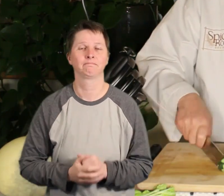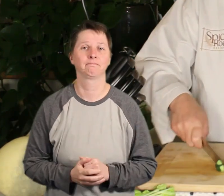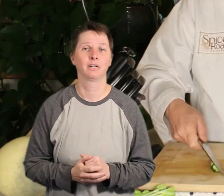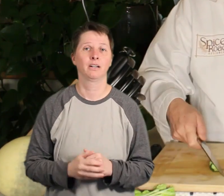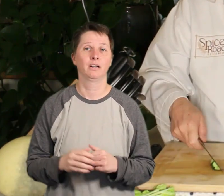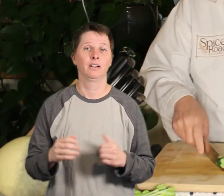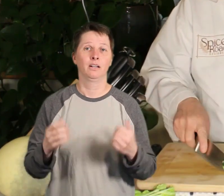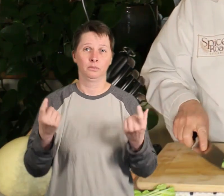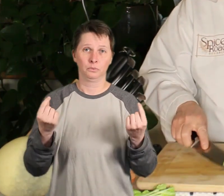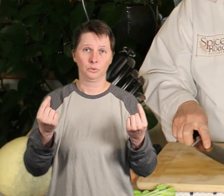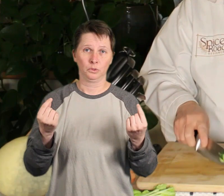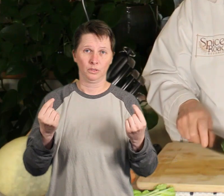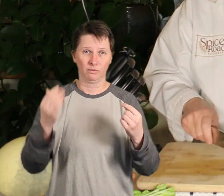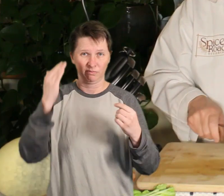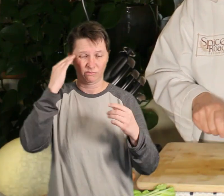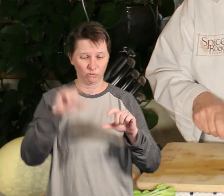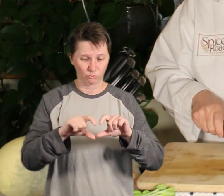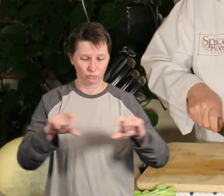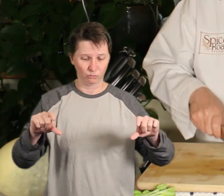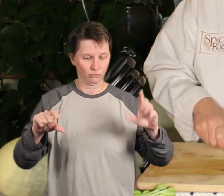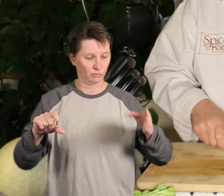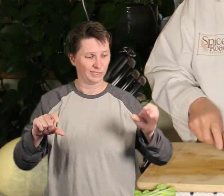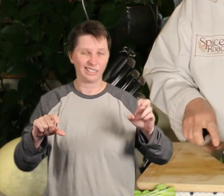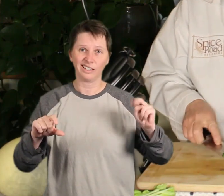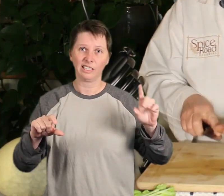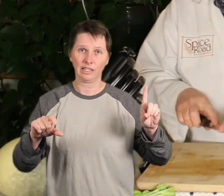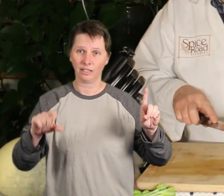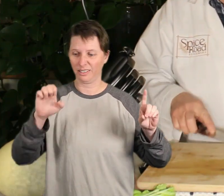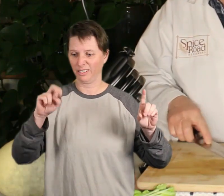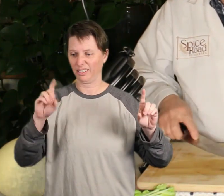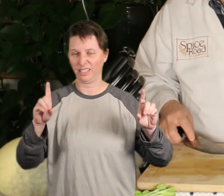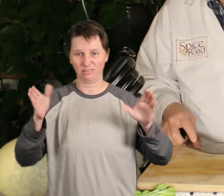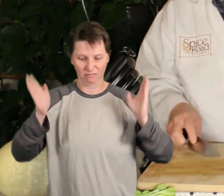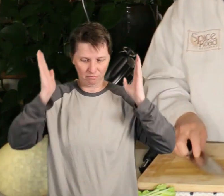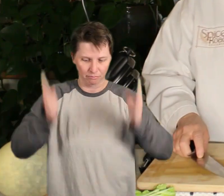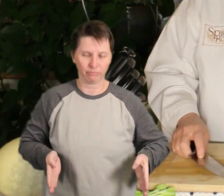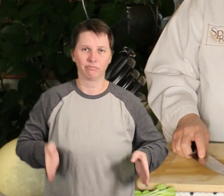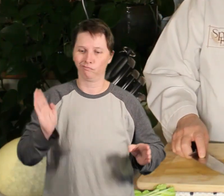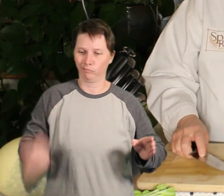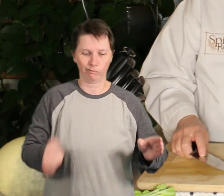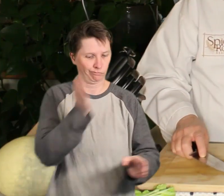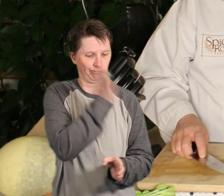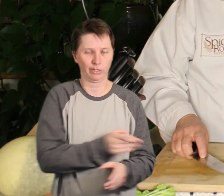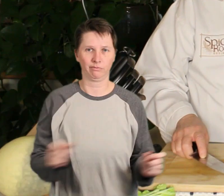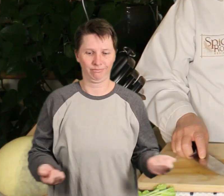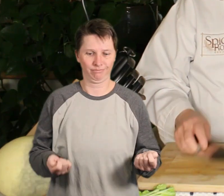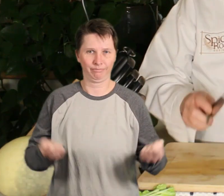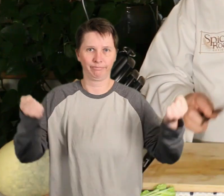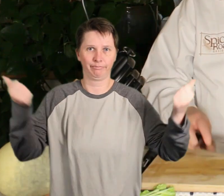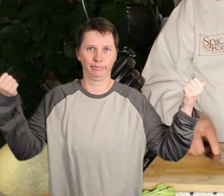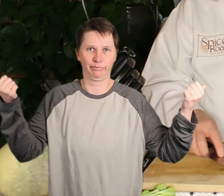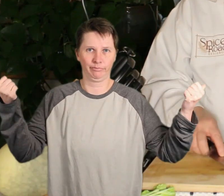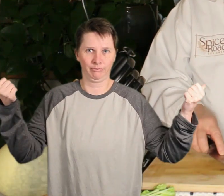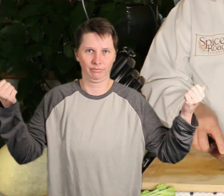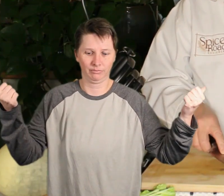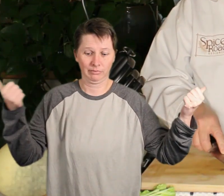pare off the two ends, the blossom scar and the stem scar. And you know what? You probably just saw